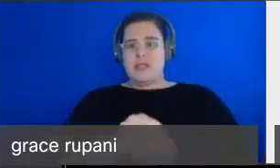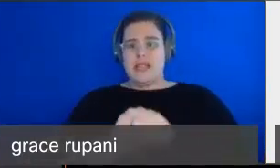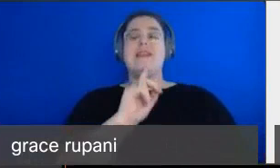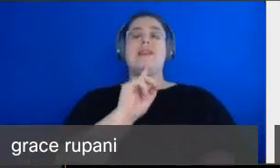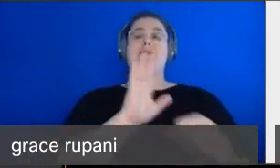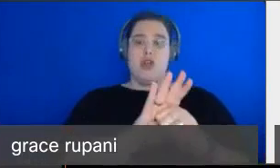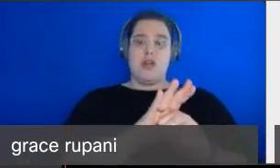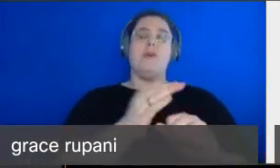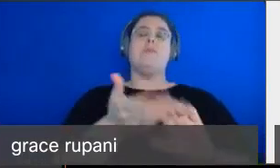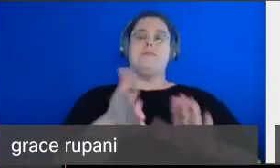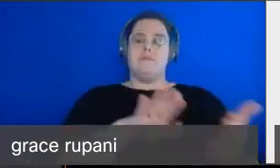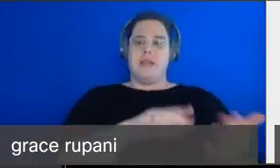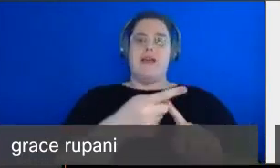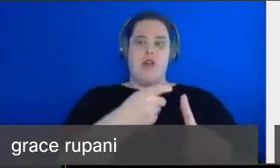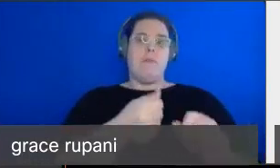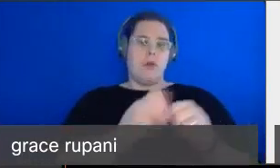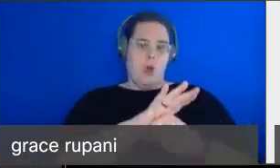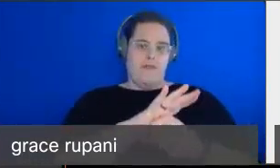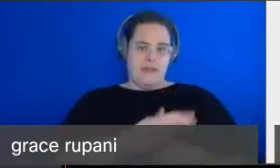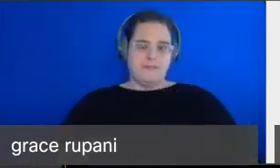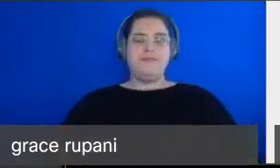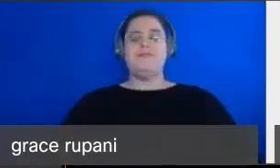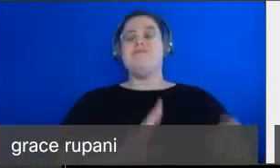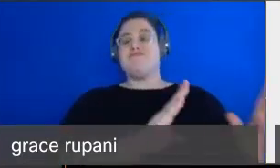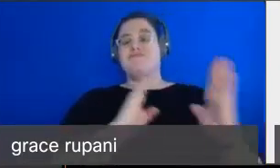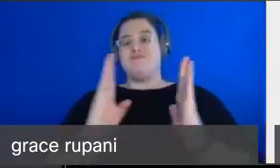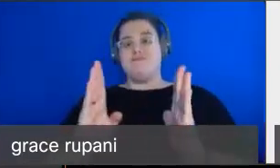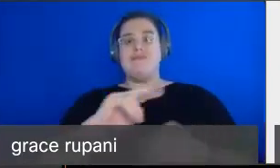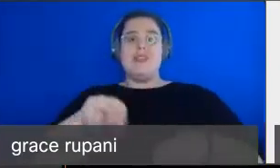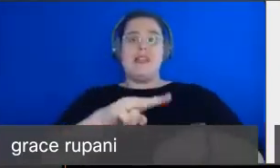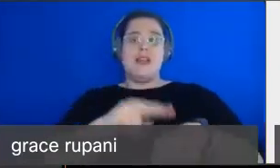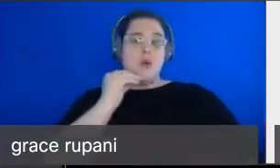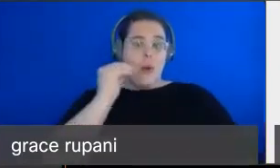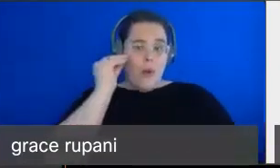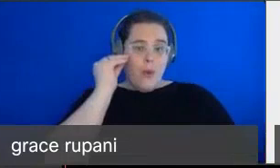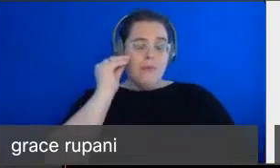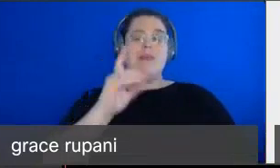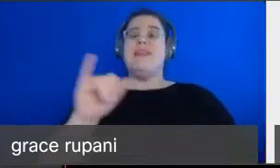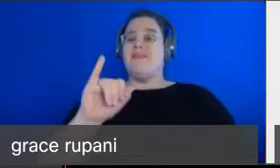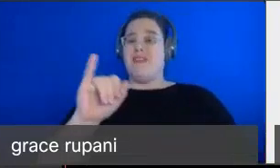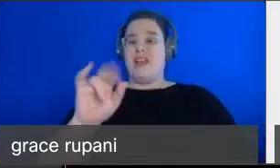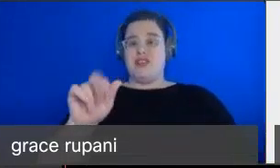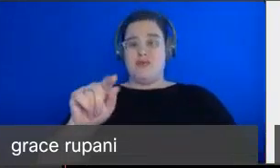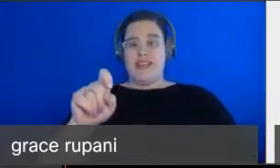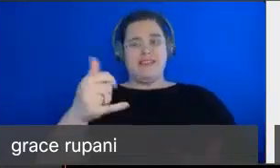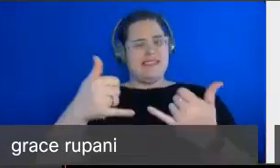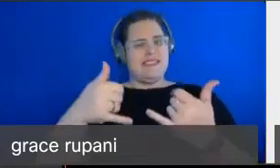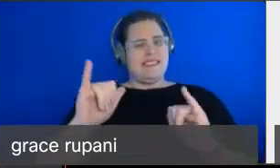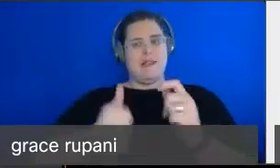related. In natural homes, the infection rate is still the lowest of any of our groups